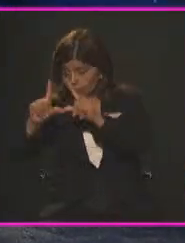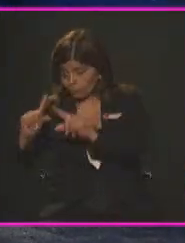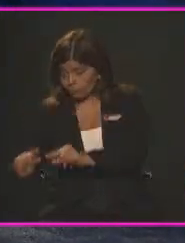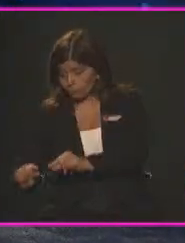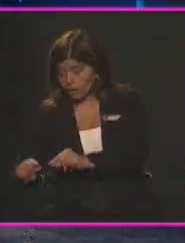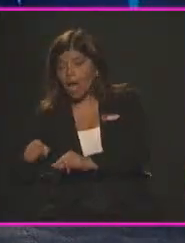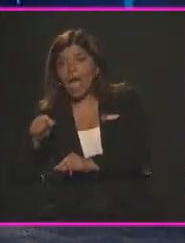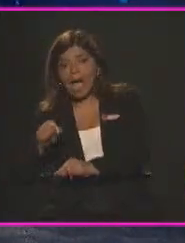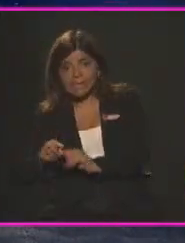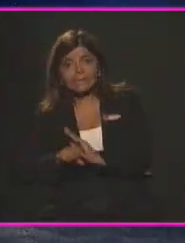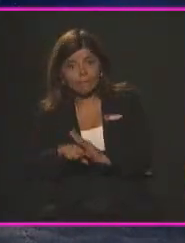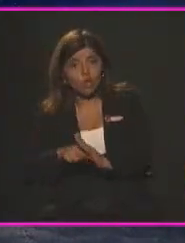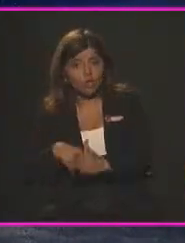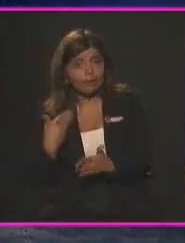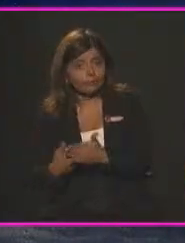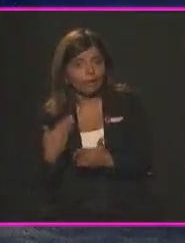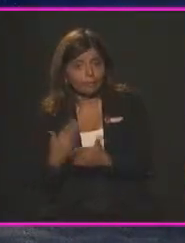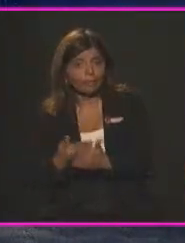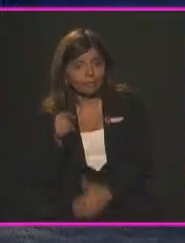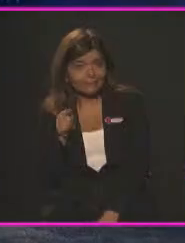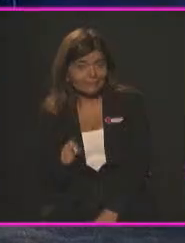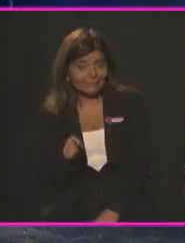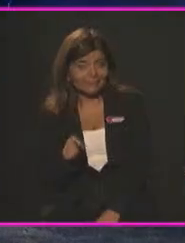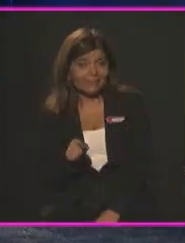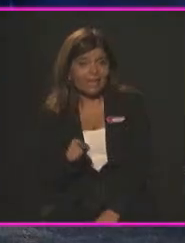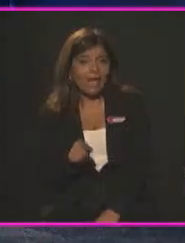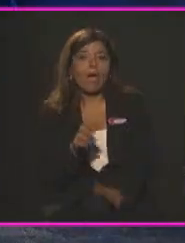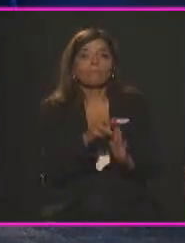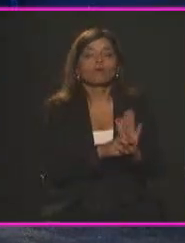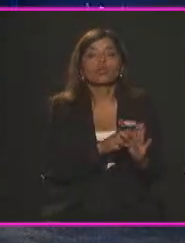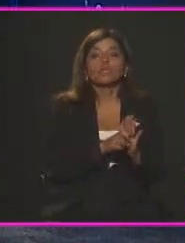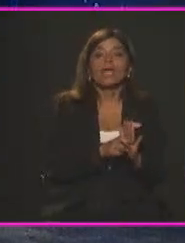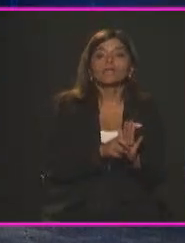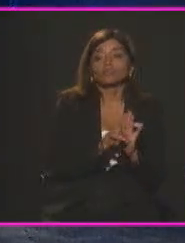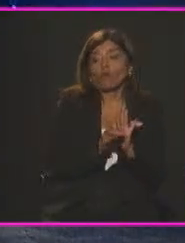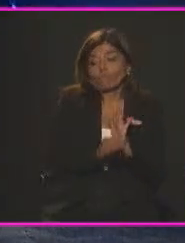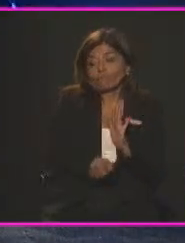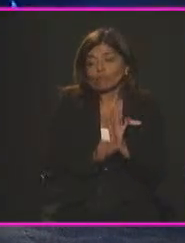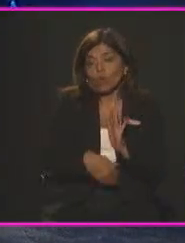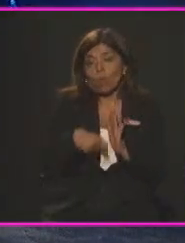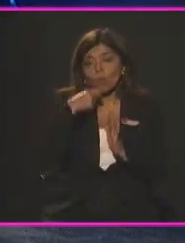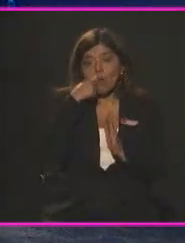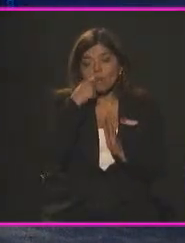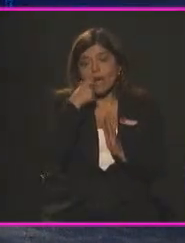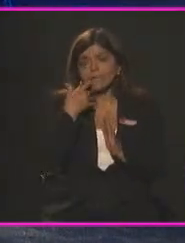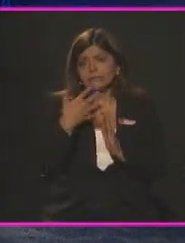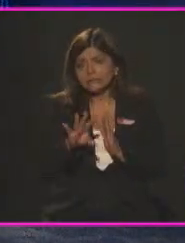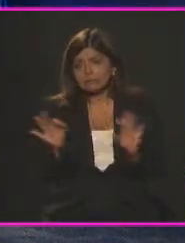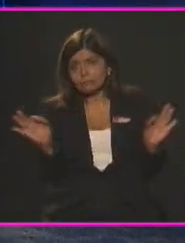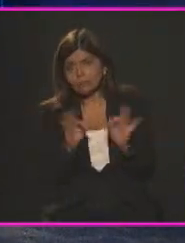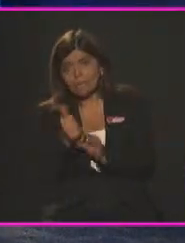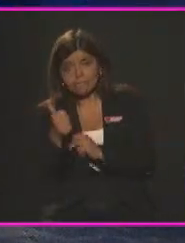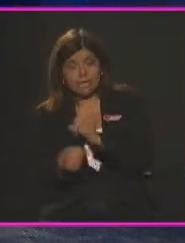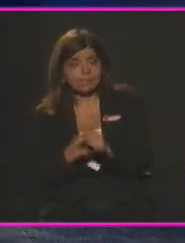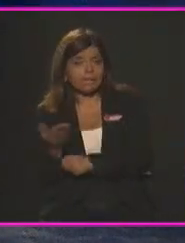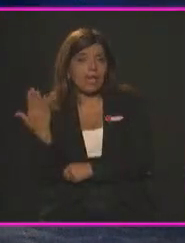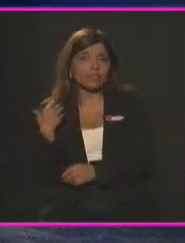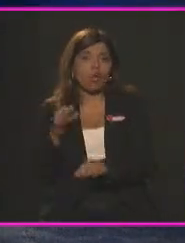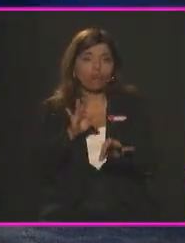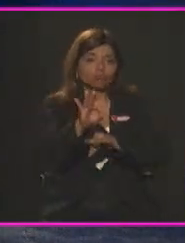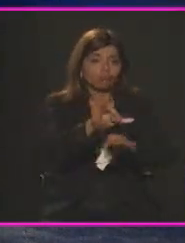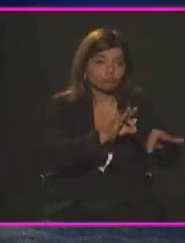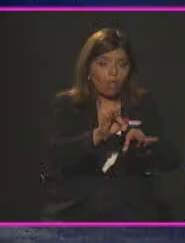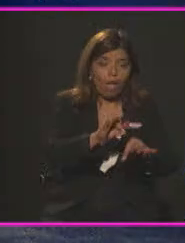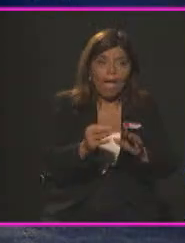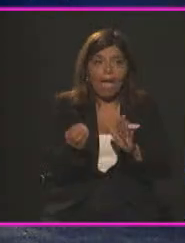So in the Human Microbiome Project, which I talked about here 6 years ago, we started to make these maps of microbes around the human